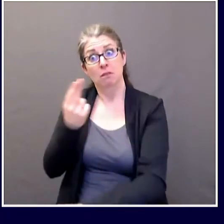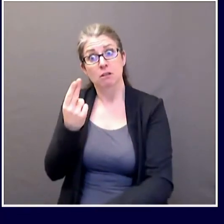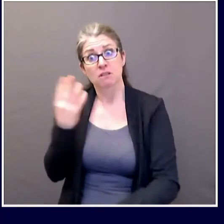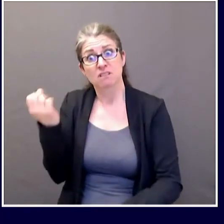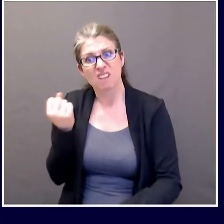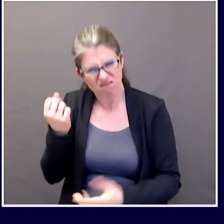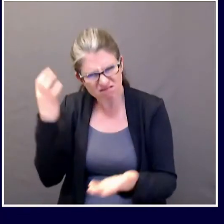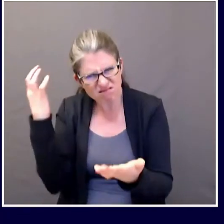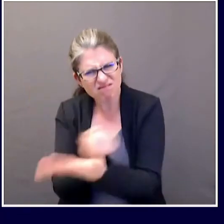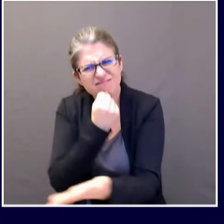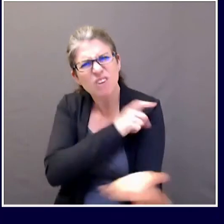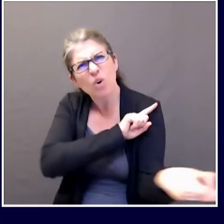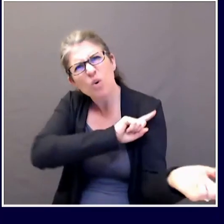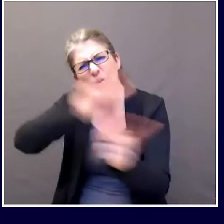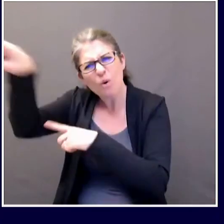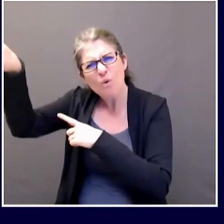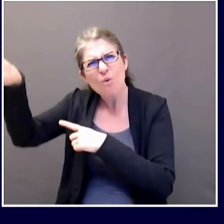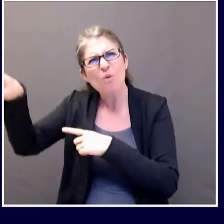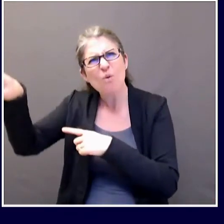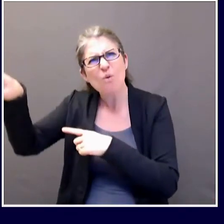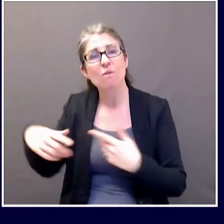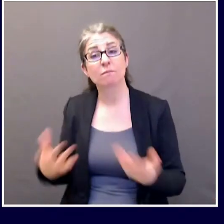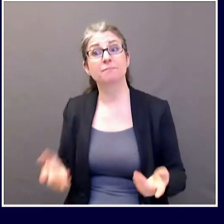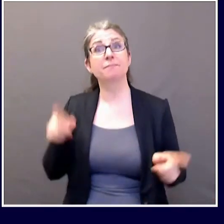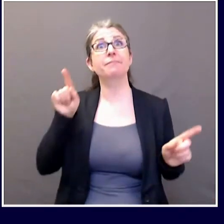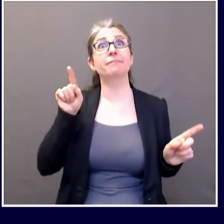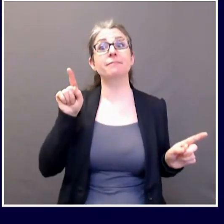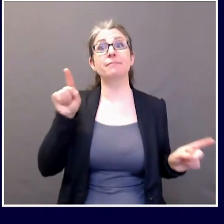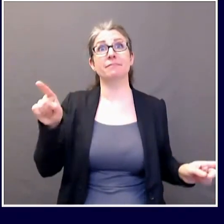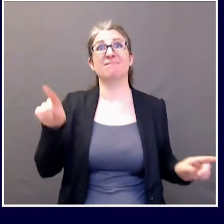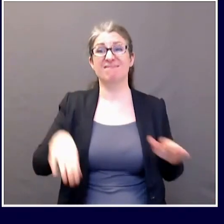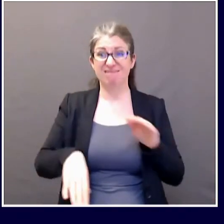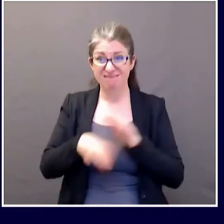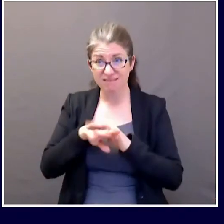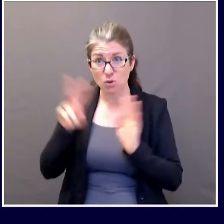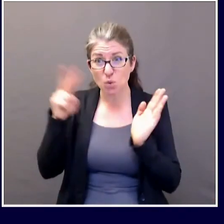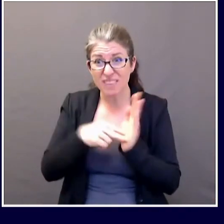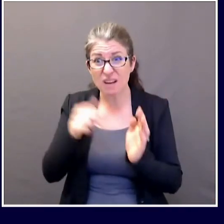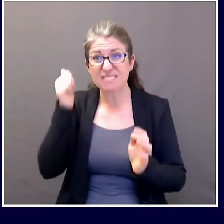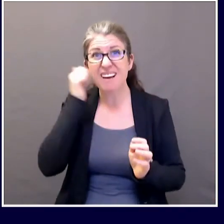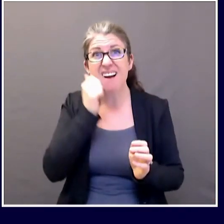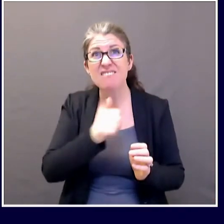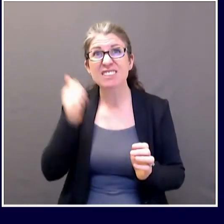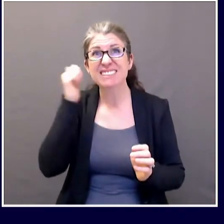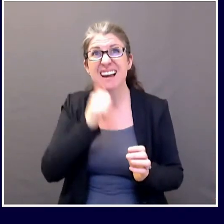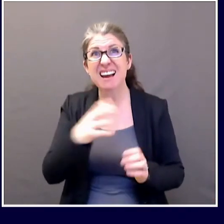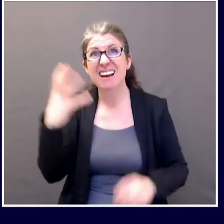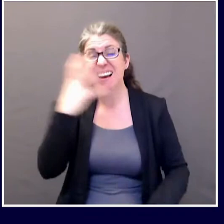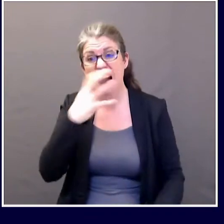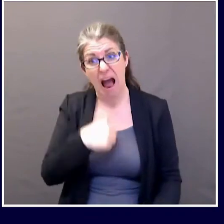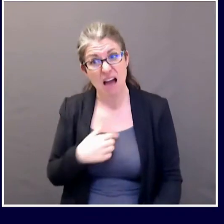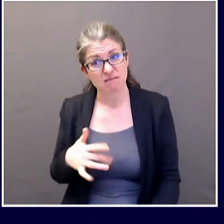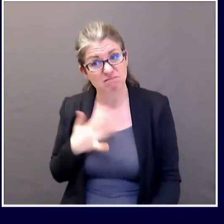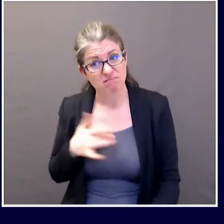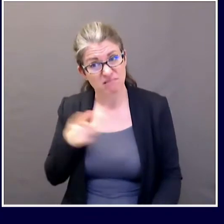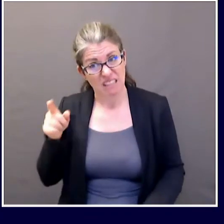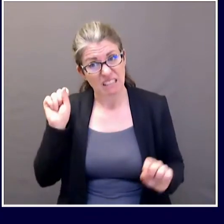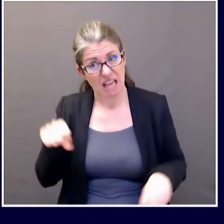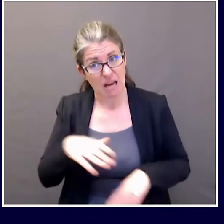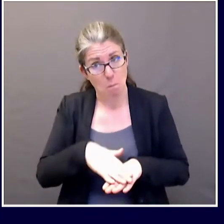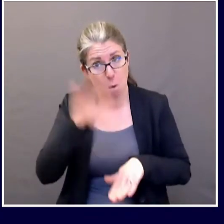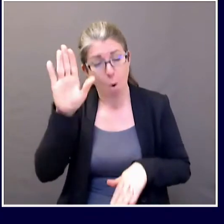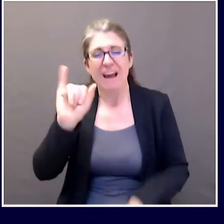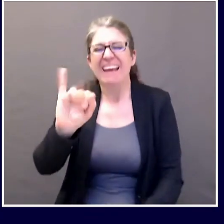2,000 doses not every day, every single time they have a clinic. Gotcha. And then my last question here is sort of a numbers